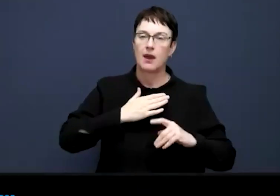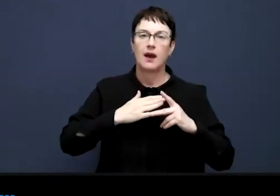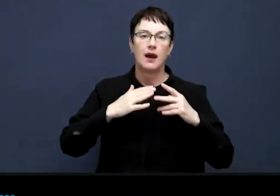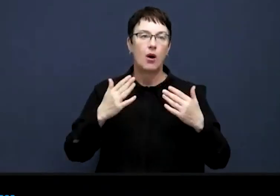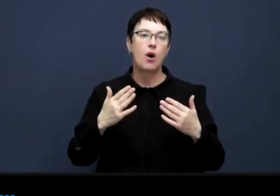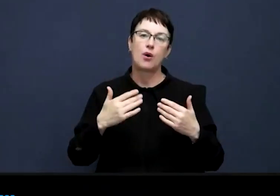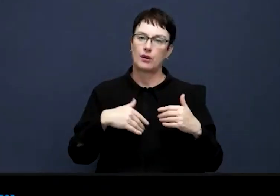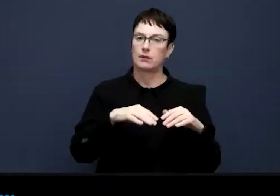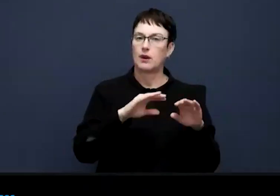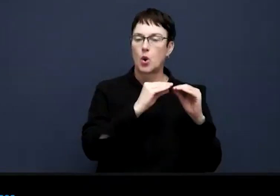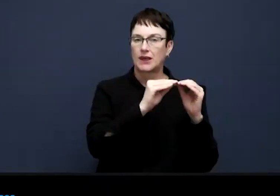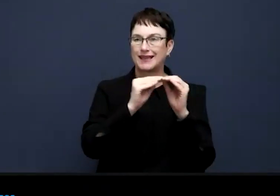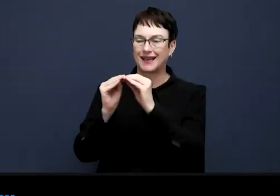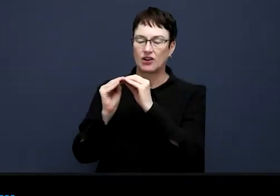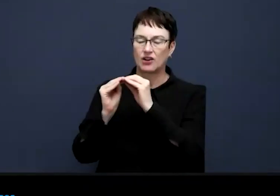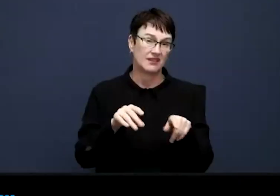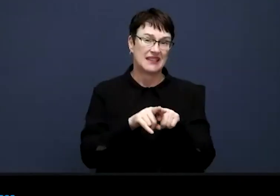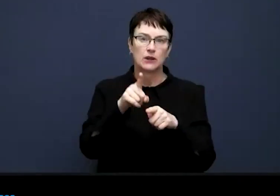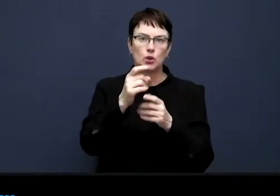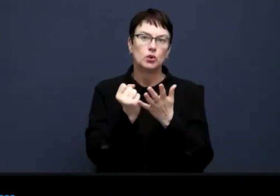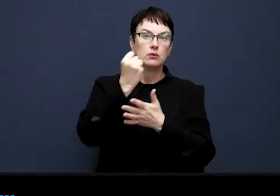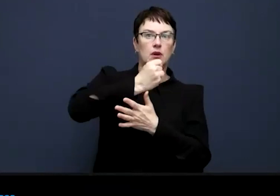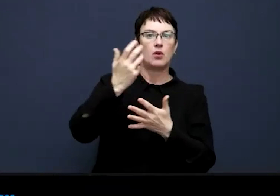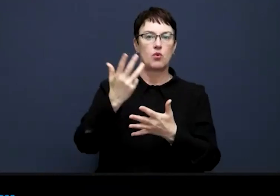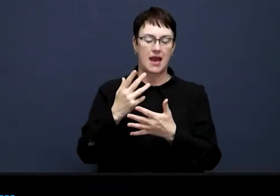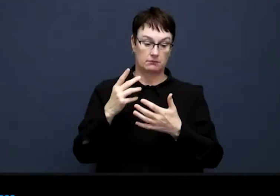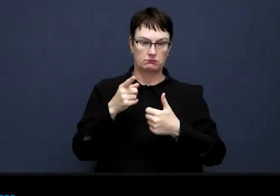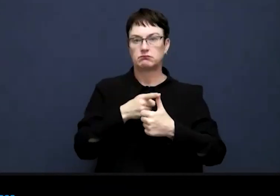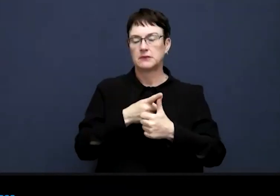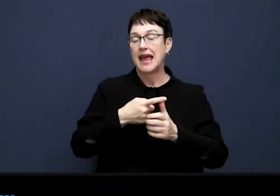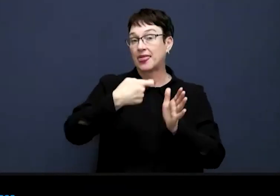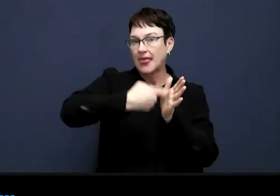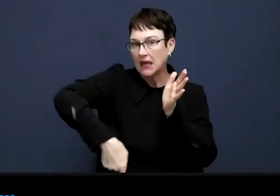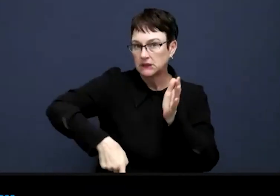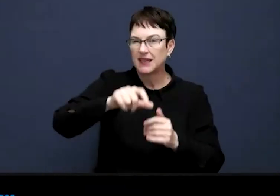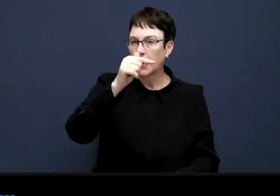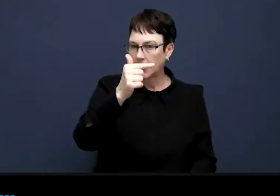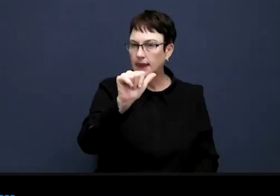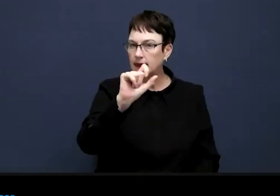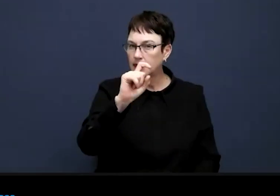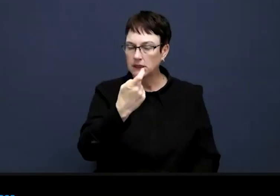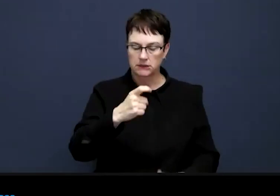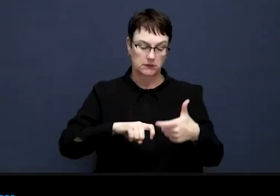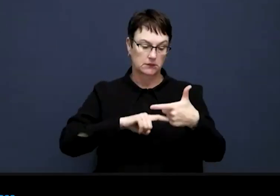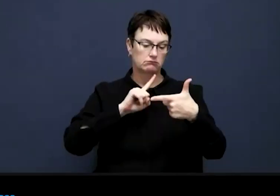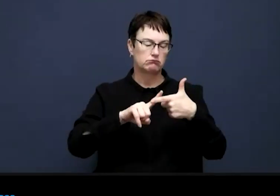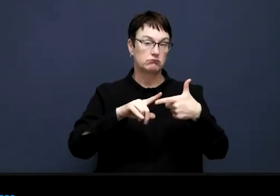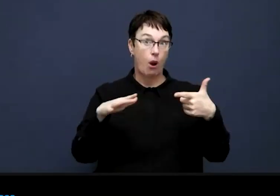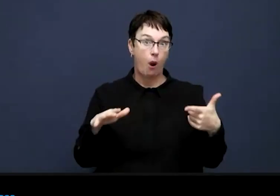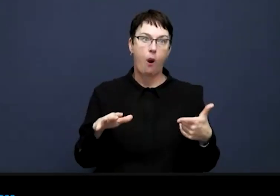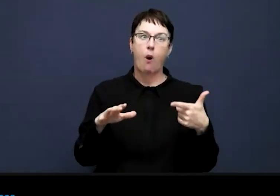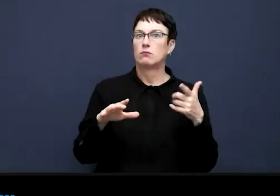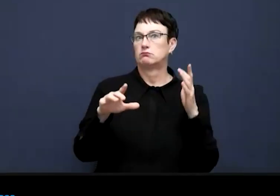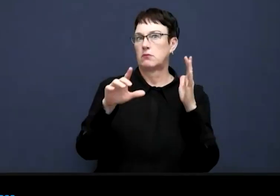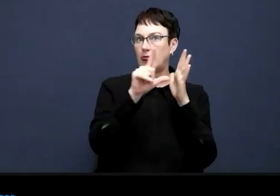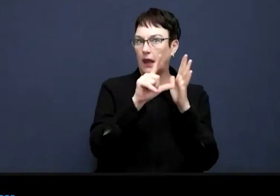if you looked at like your tax information, your legal information with deadlines, with fines, you know, that would be a high priority for